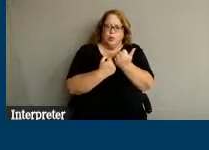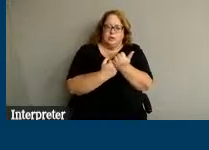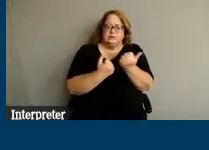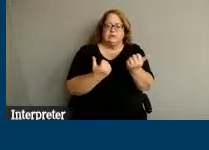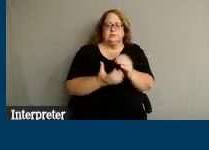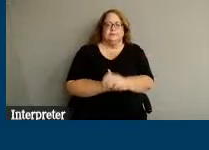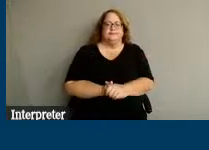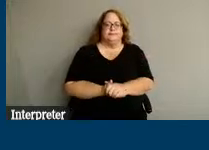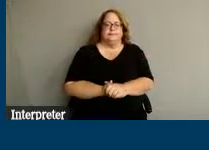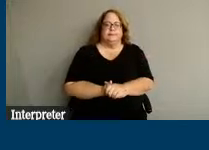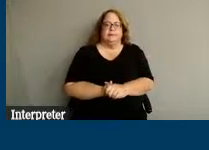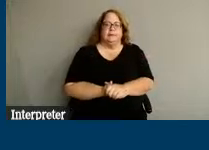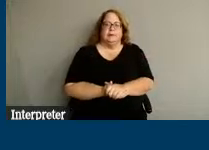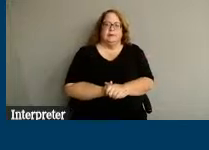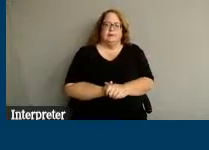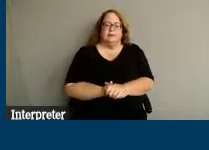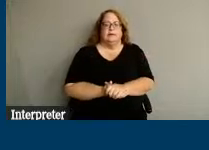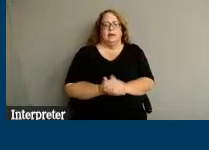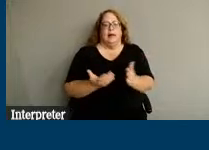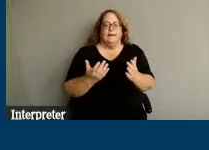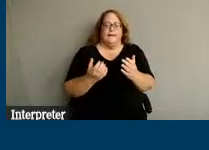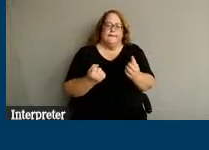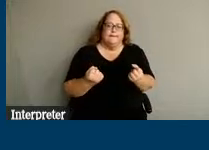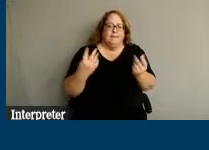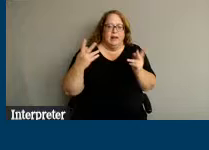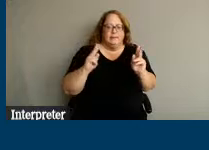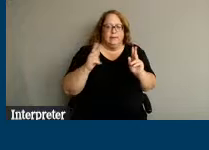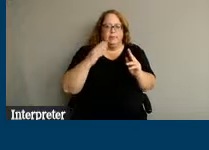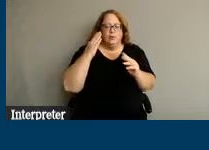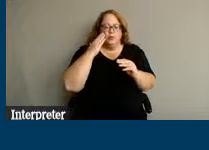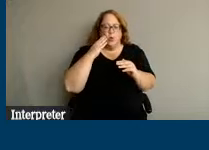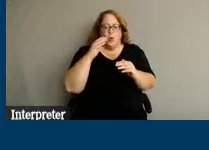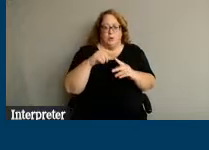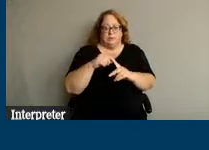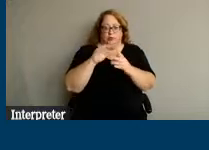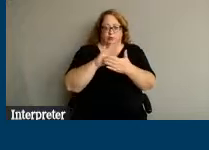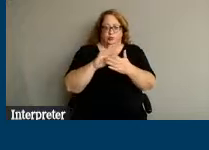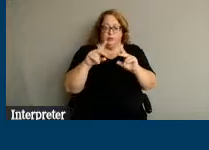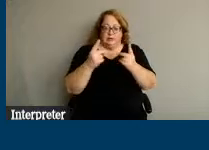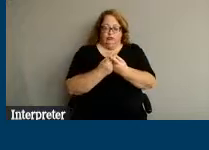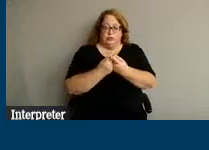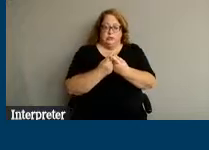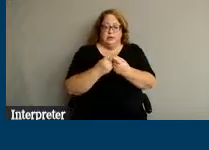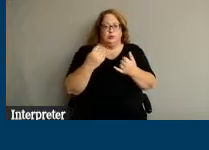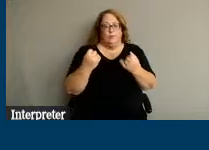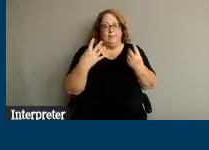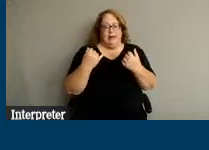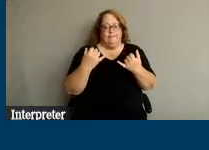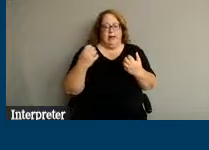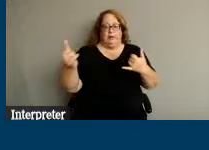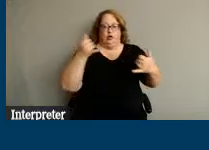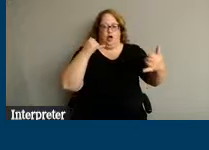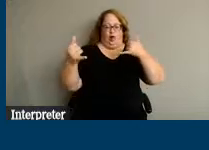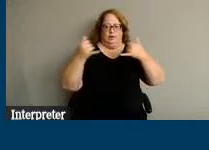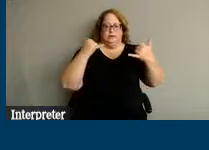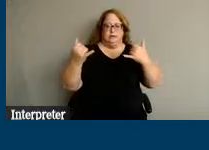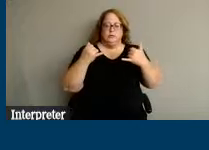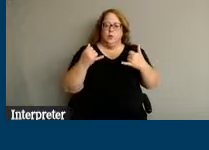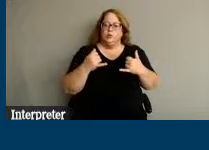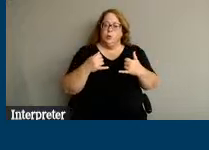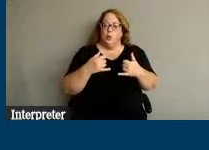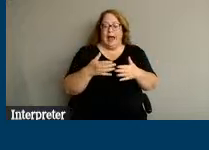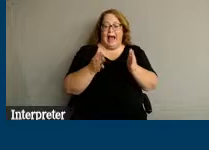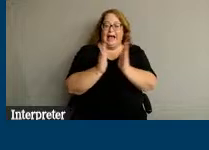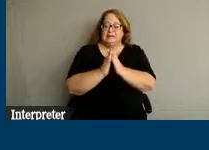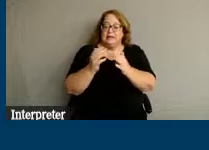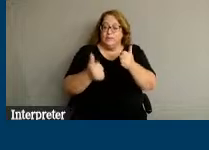frequently, everyone knows special school districts, so I receive a lot of phone calls. When I receive these phone calls, I reach for my handy-dandy book and I say, what